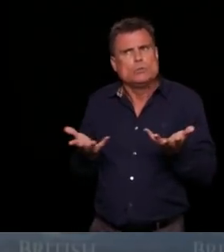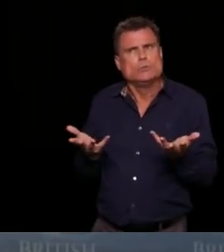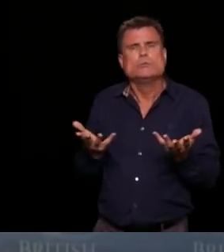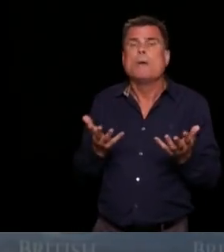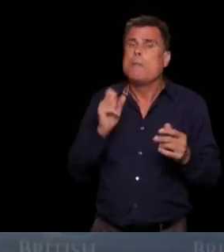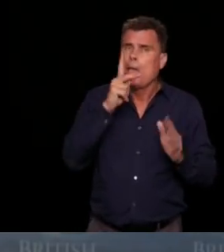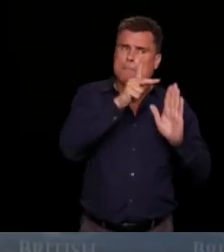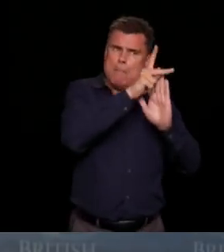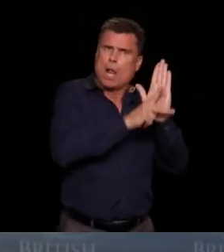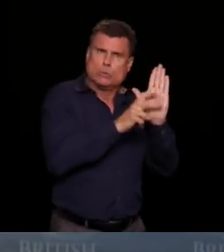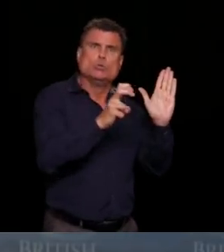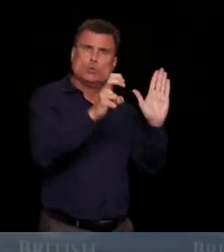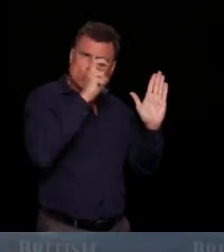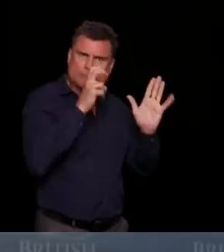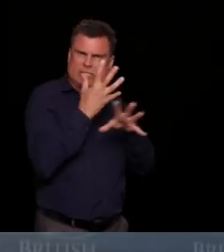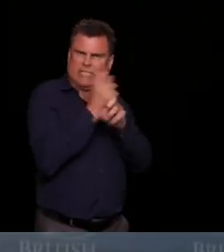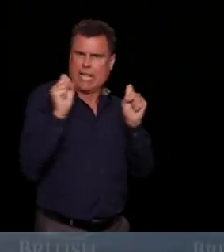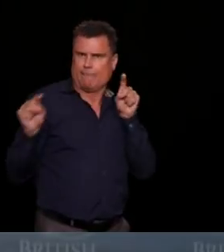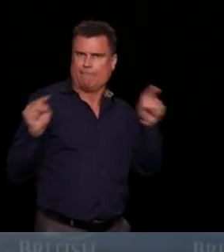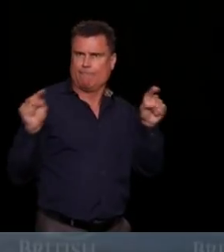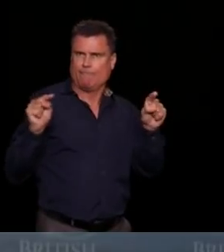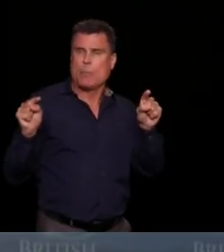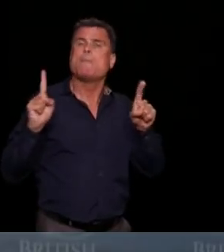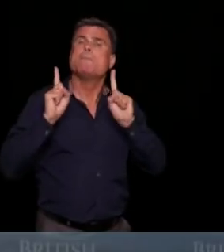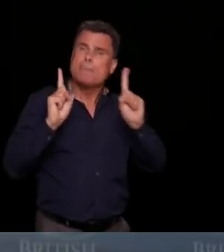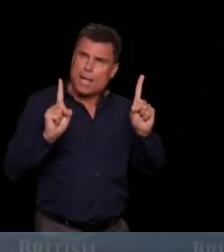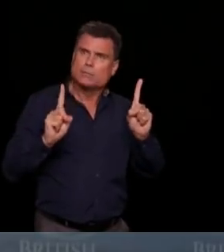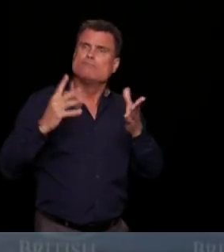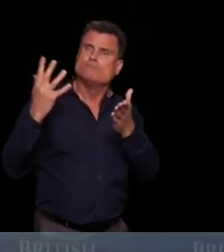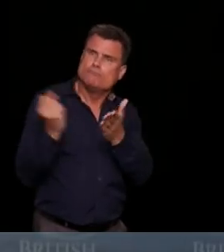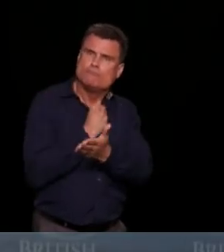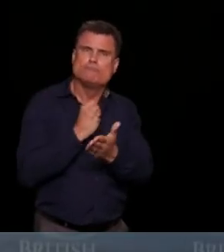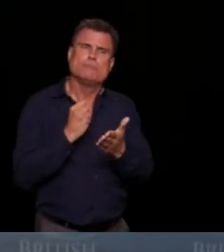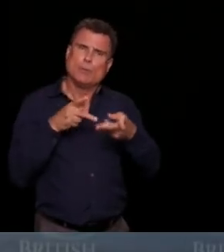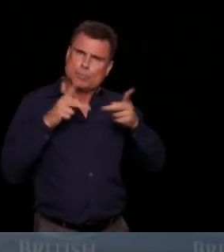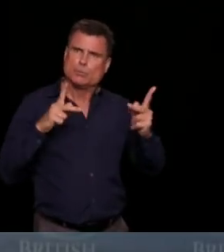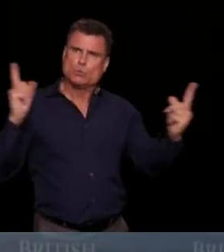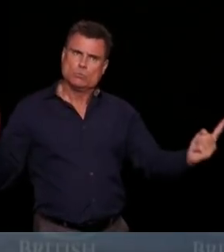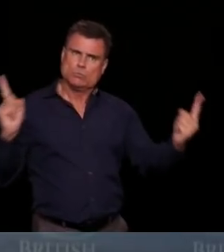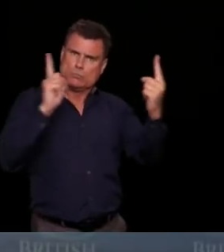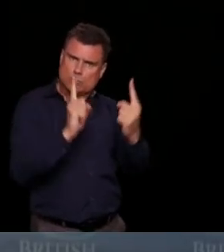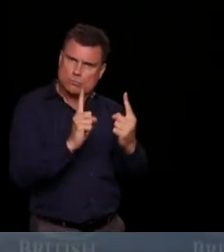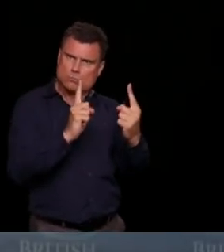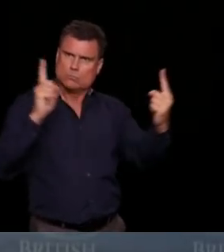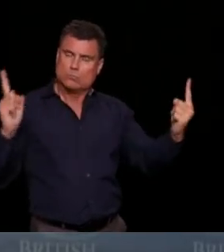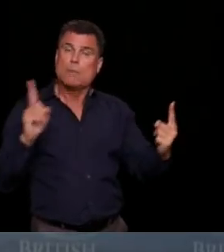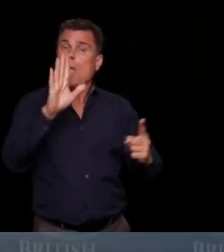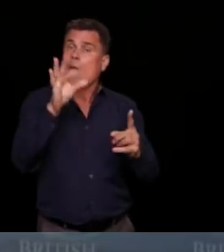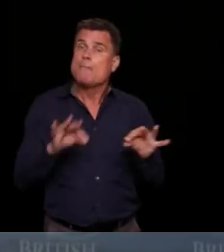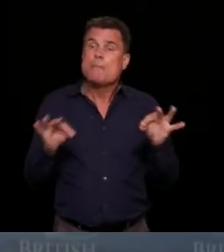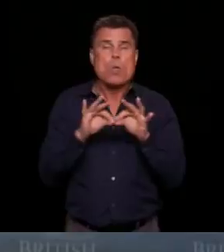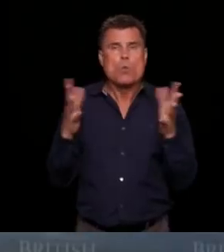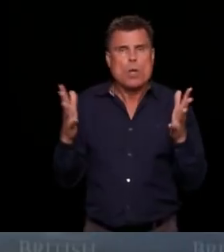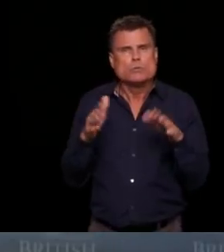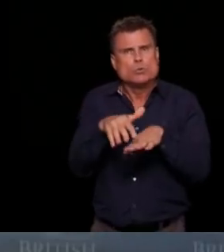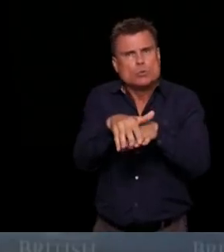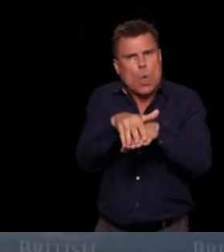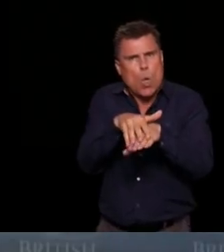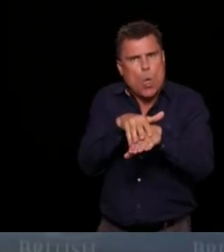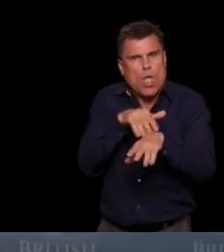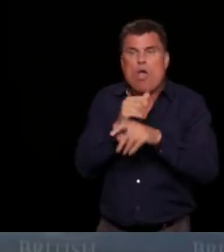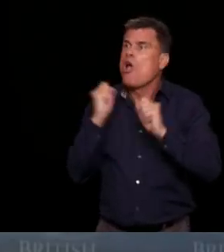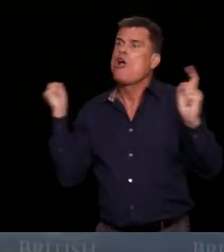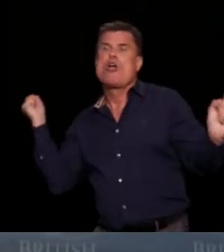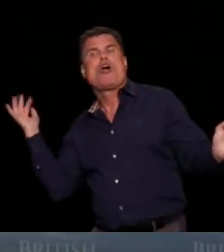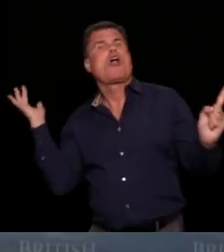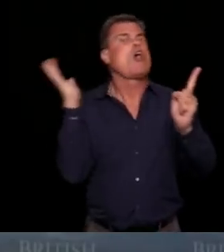as I do want that as well. But I think that one of the reasons we started so cautiously is it's going to take some time to put